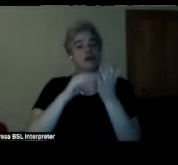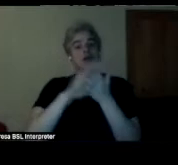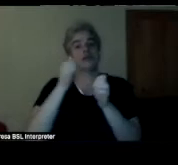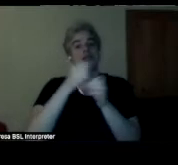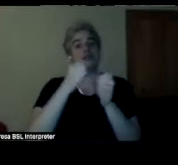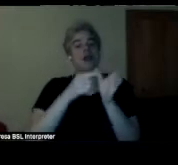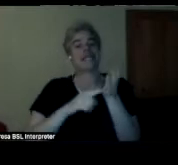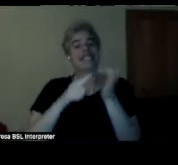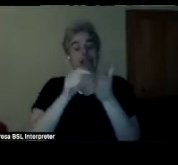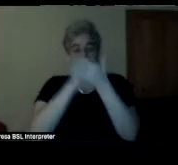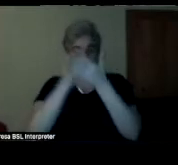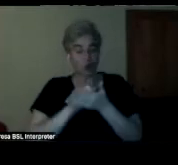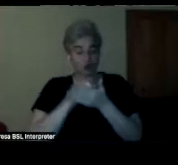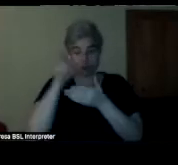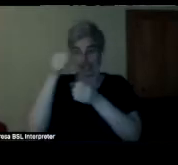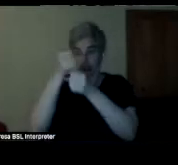wrote this of the Church of England: